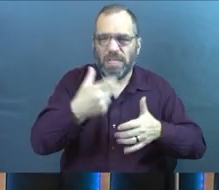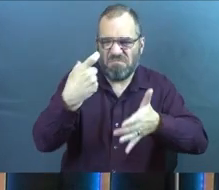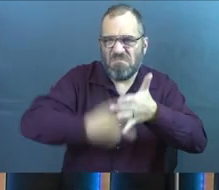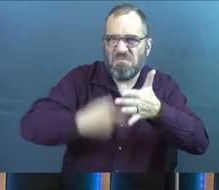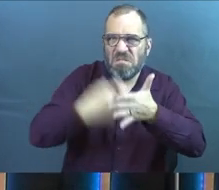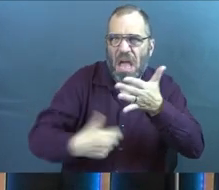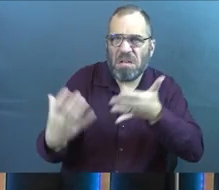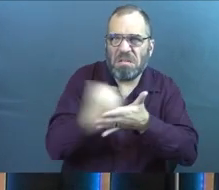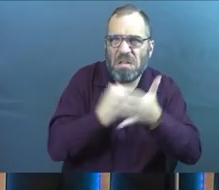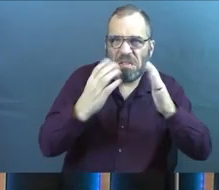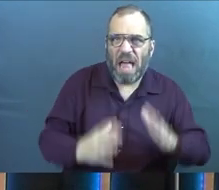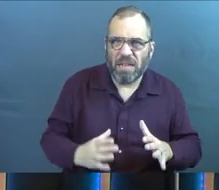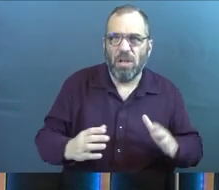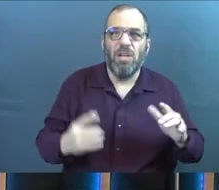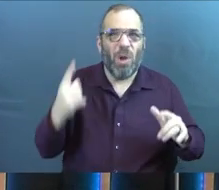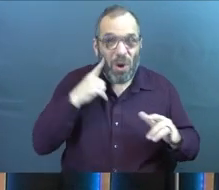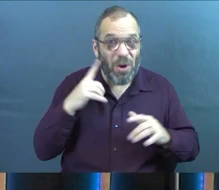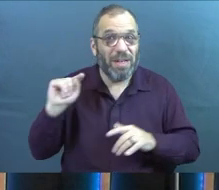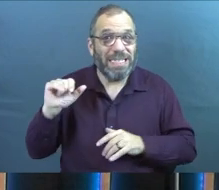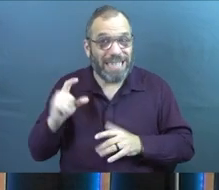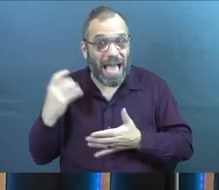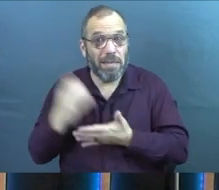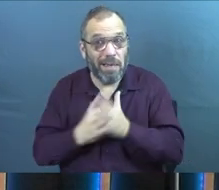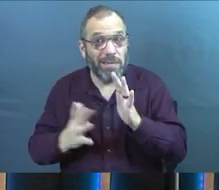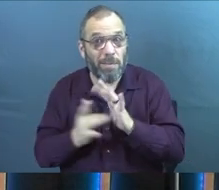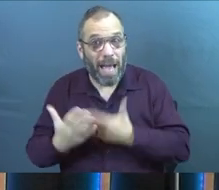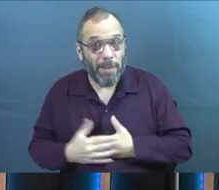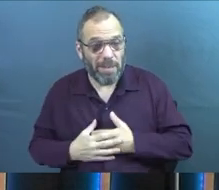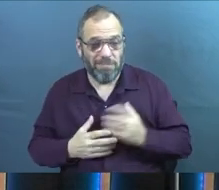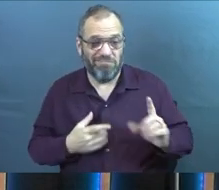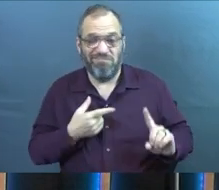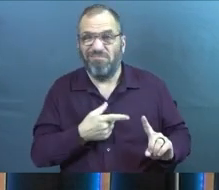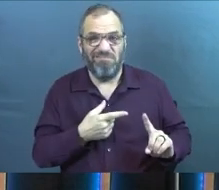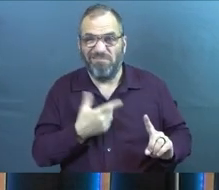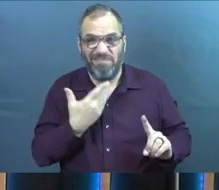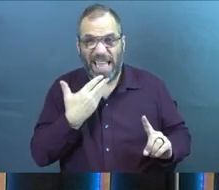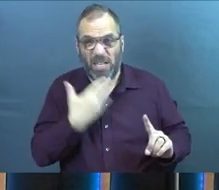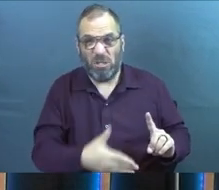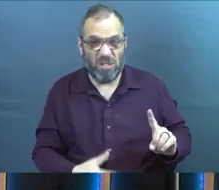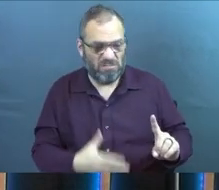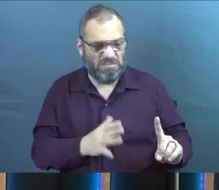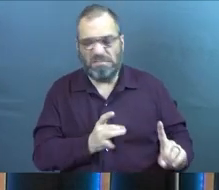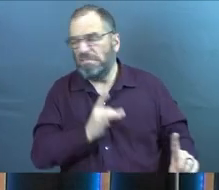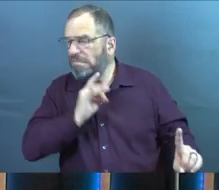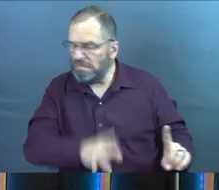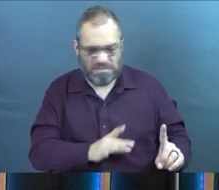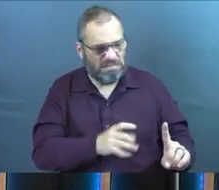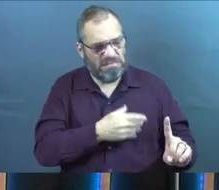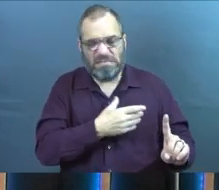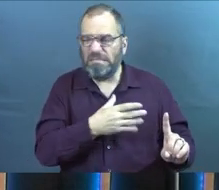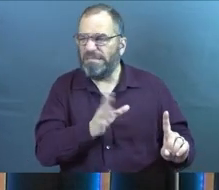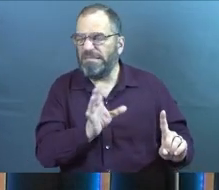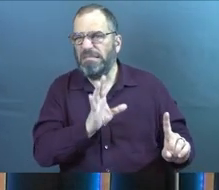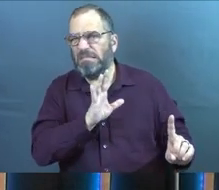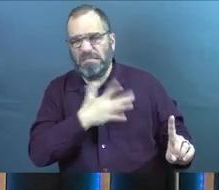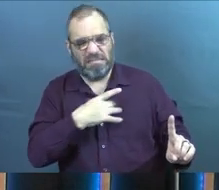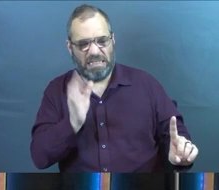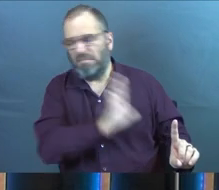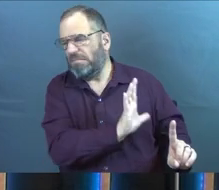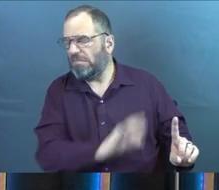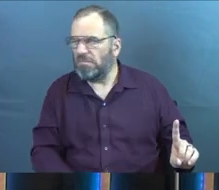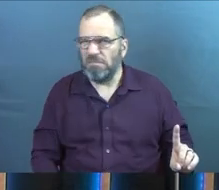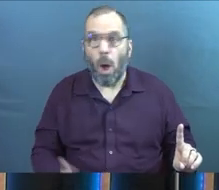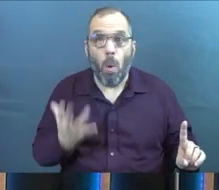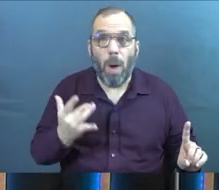tax collector there. And so we've heard of tax collectors in scripture before, and they're not good dudes is what we've been told, right? Like not a lot of people like the